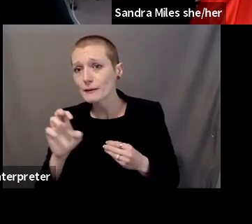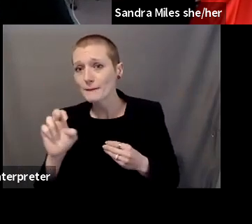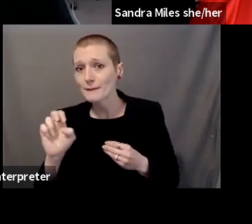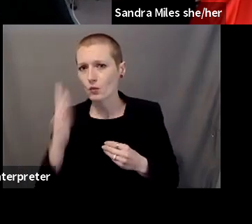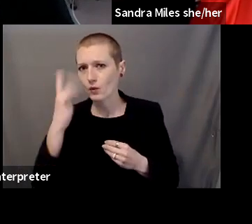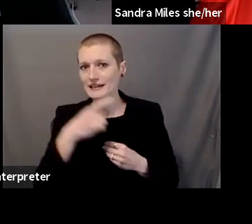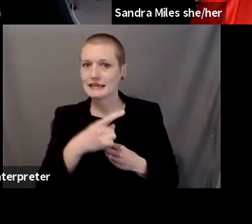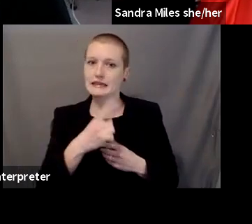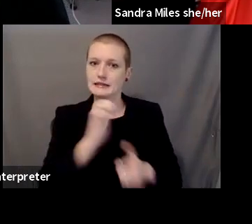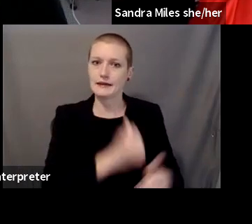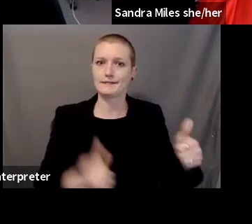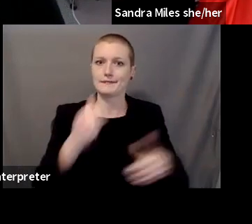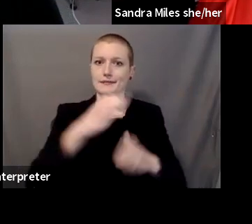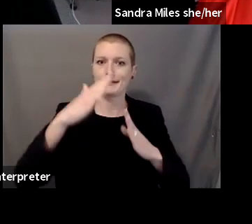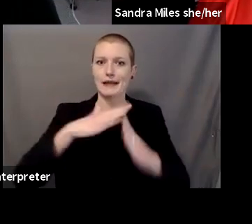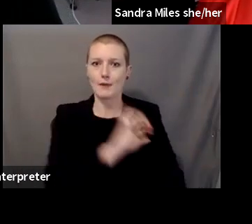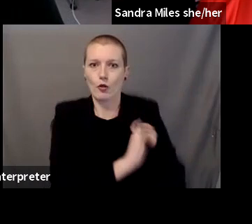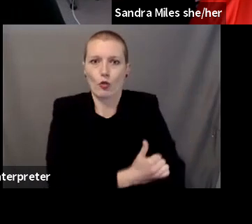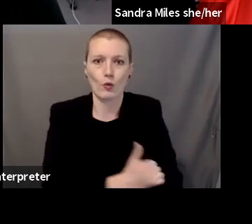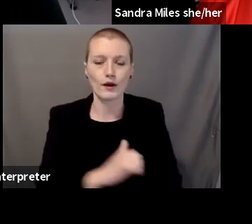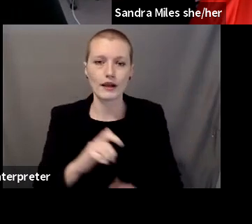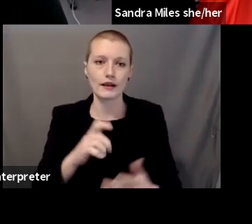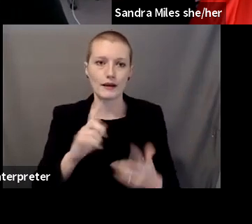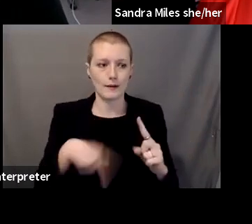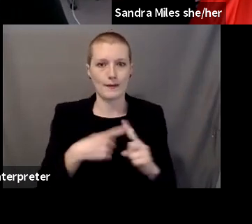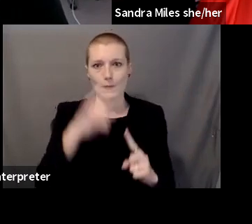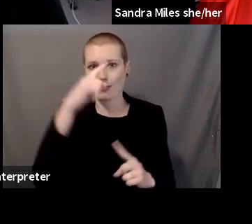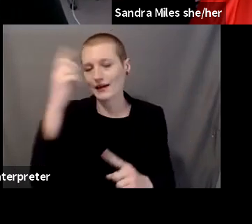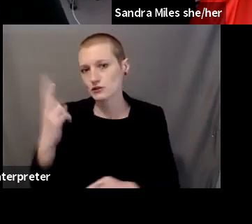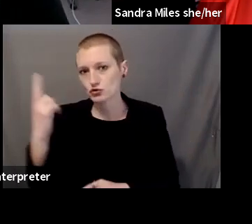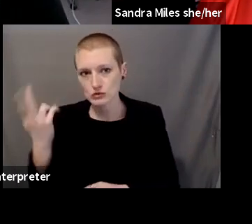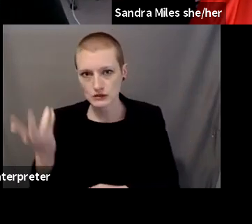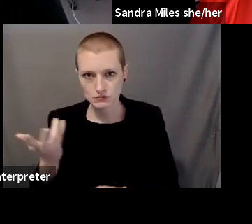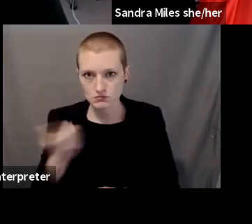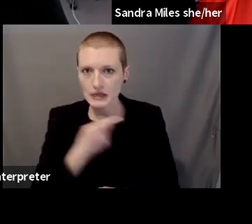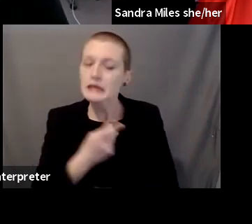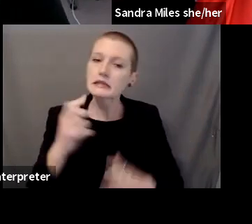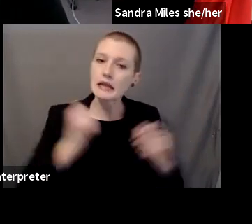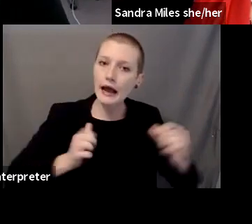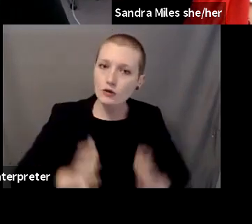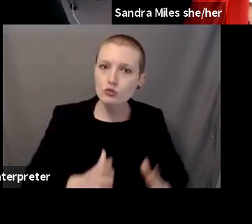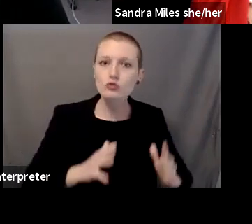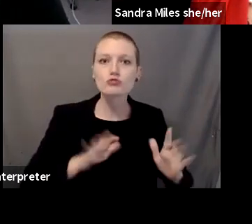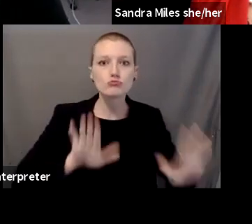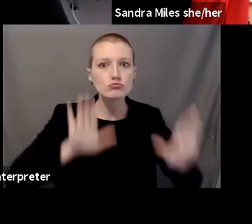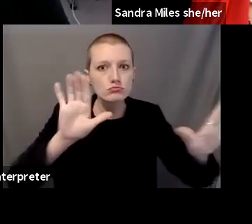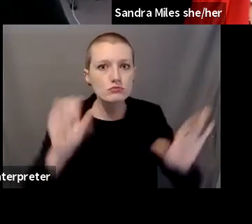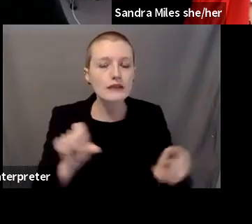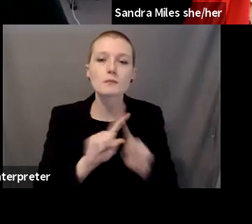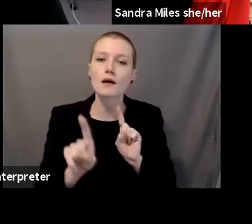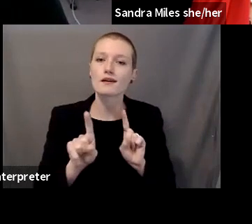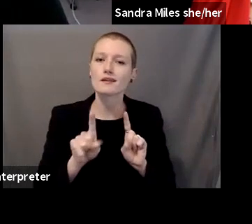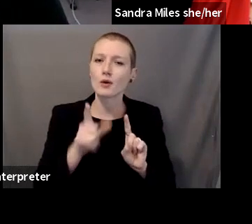maintain or not? I think it should always maintain. I think it should always be there. It should always be celebrated. I had